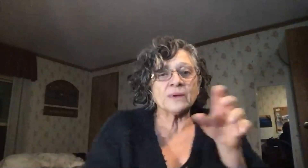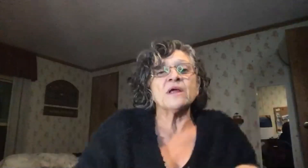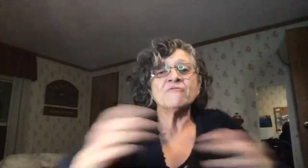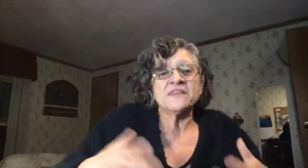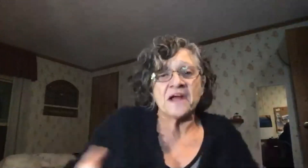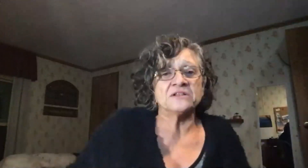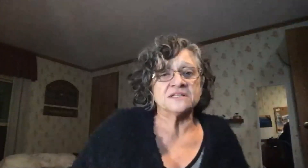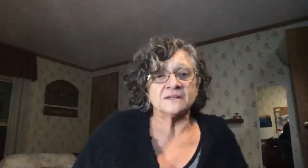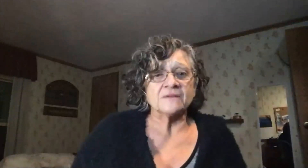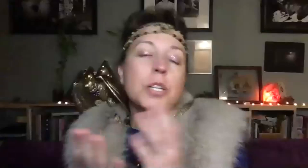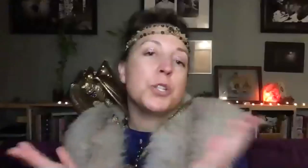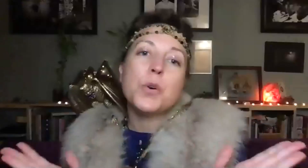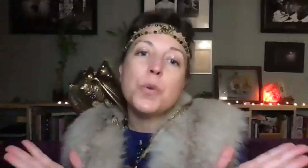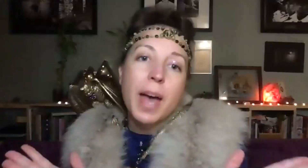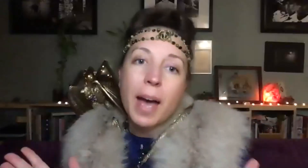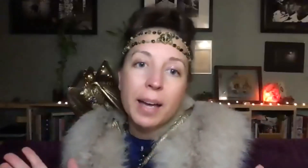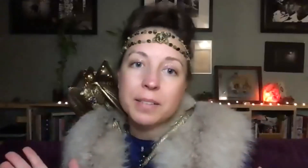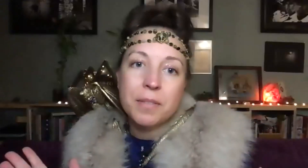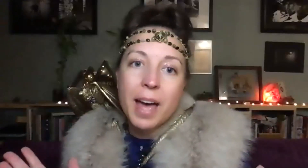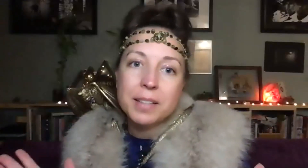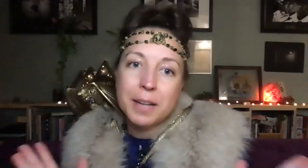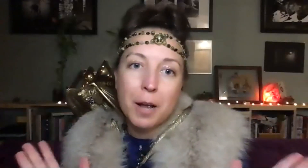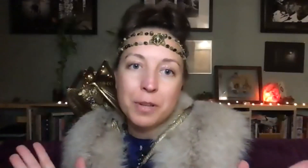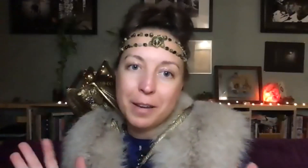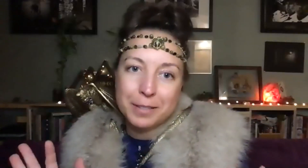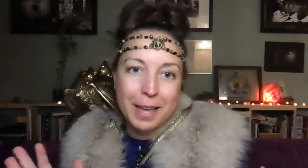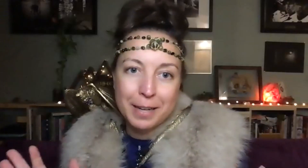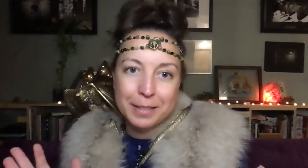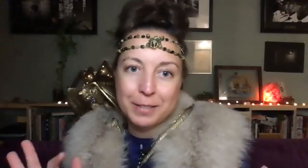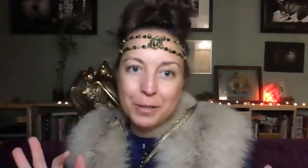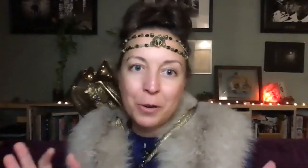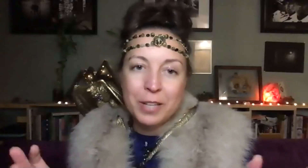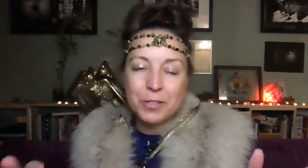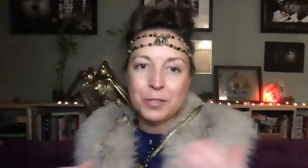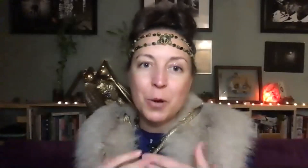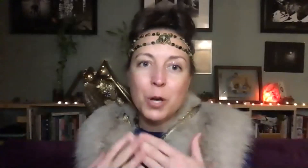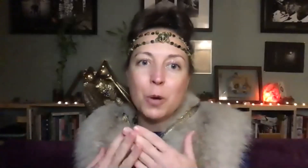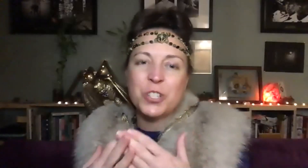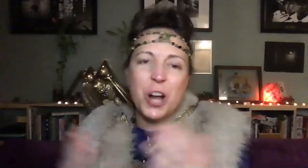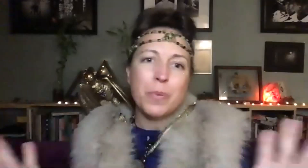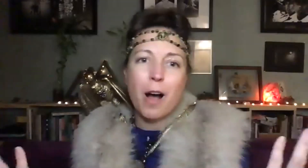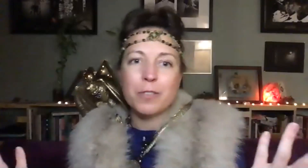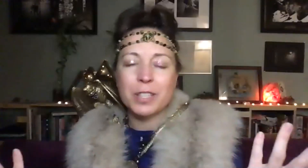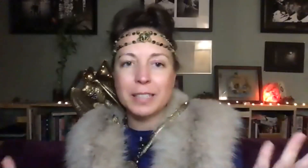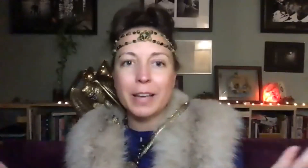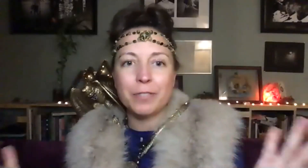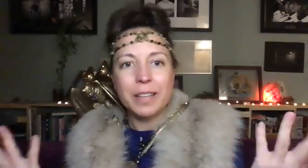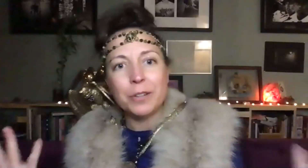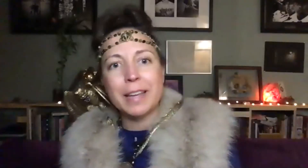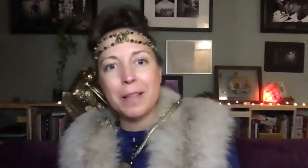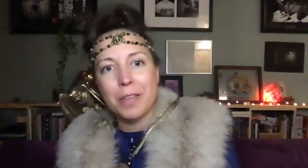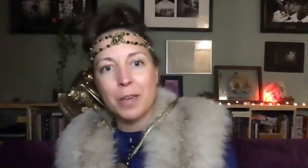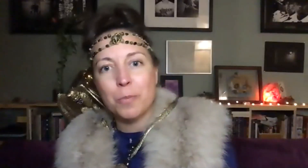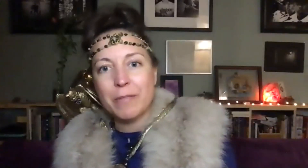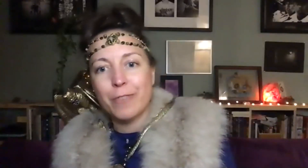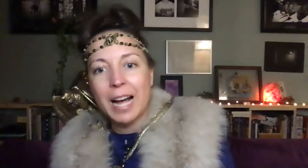roll, but everything else? You can do that. That is not what they're saying not to do. It's just don't go jump off of a cliff